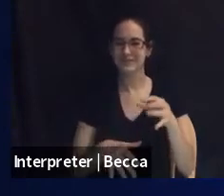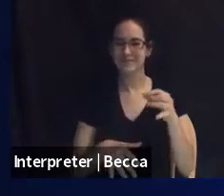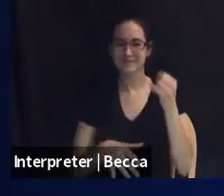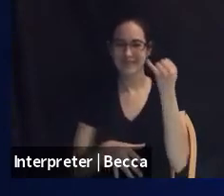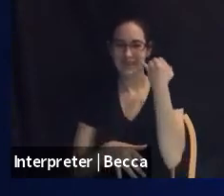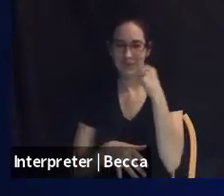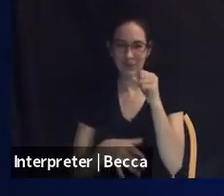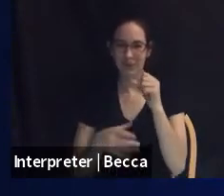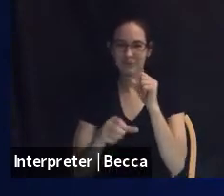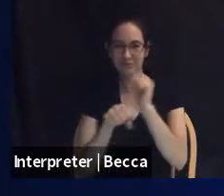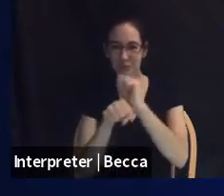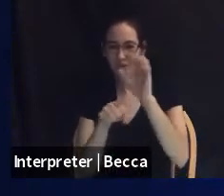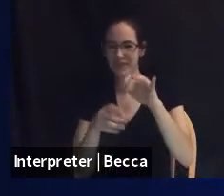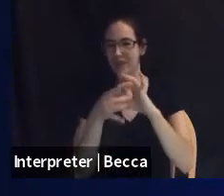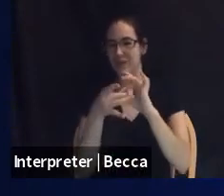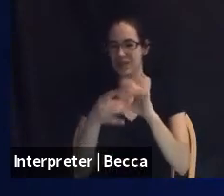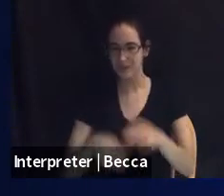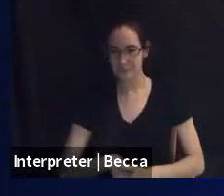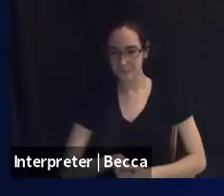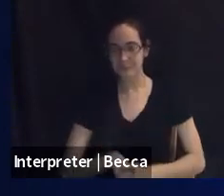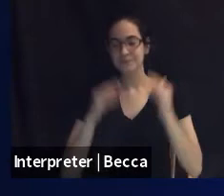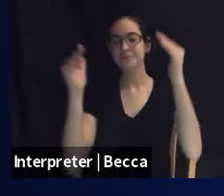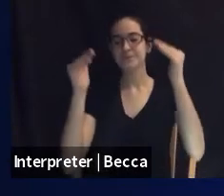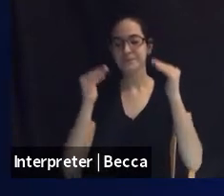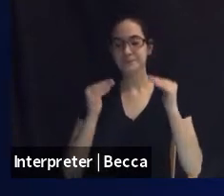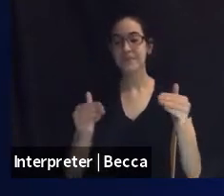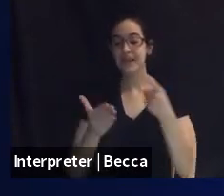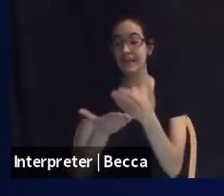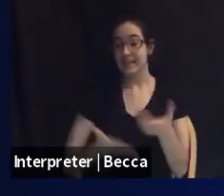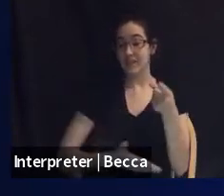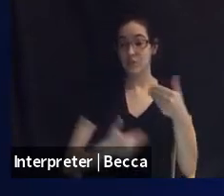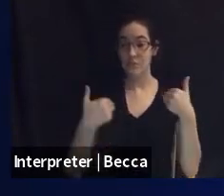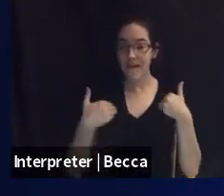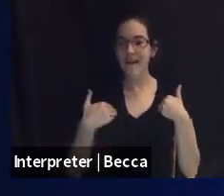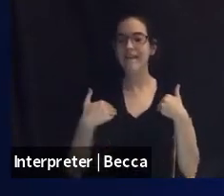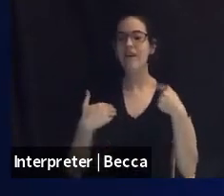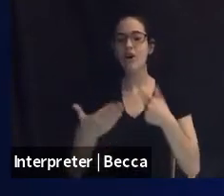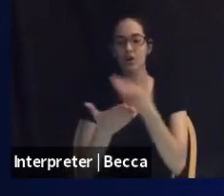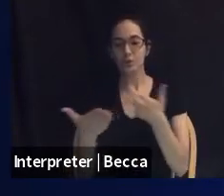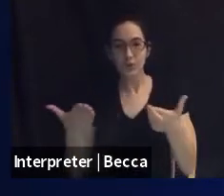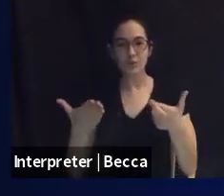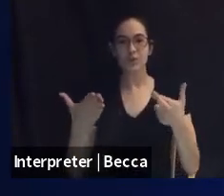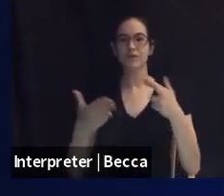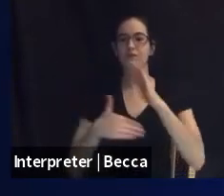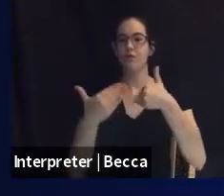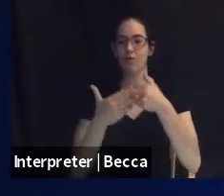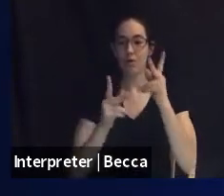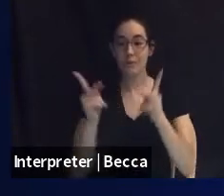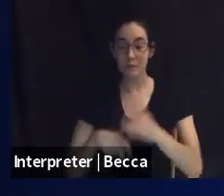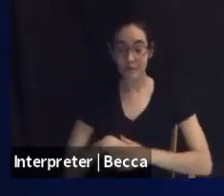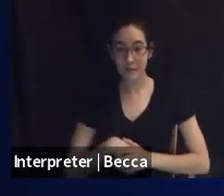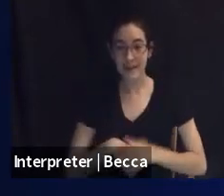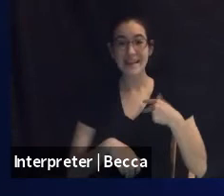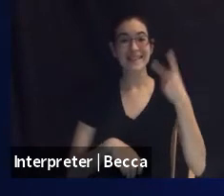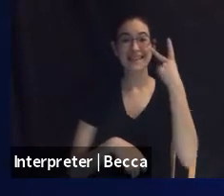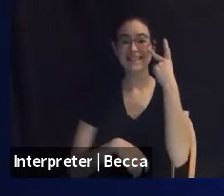this? Number seven, material possessions were a resource for communal living. They looked at their stuff as belonging